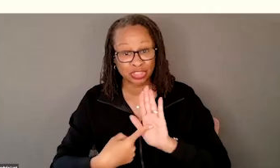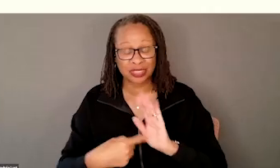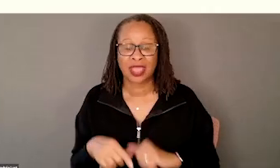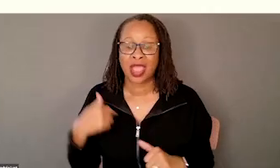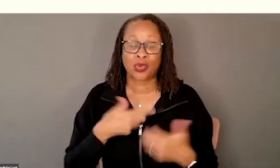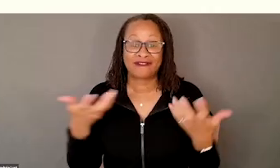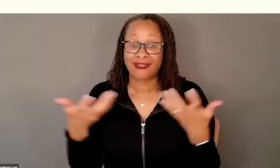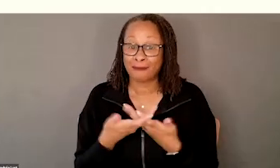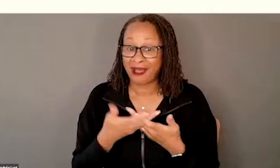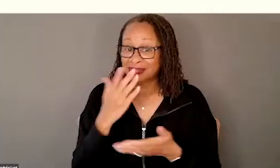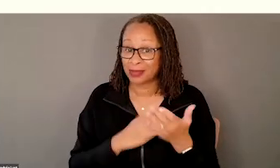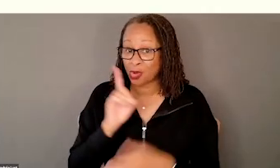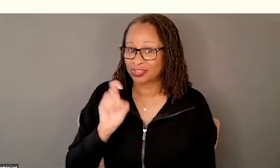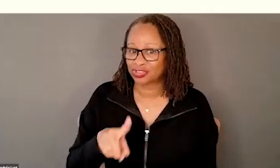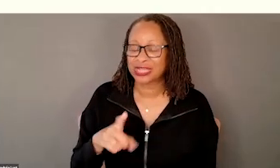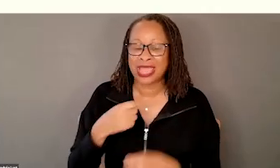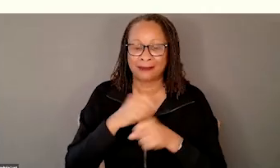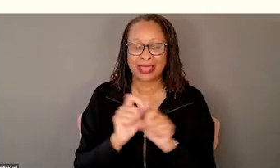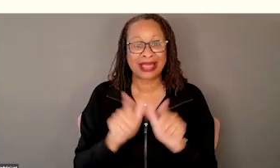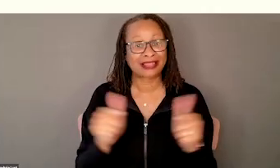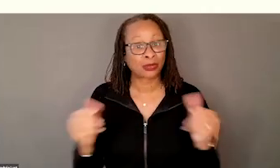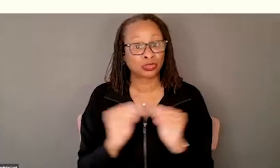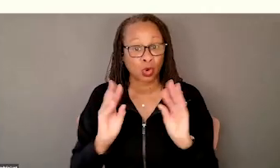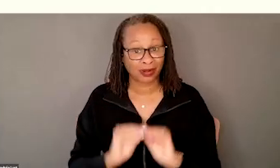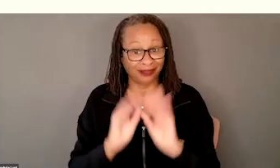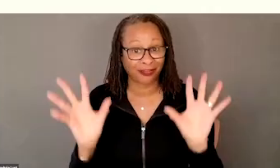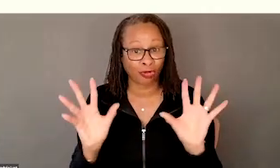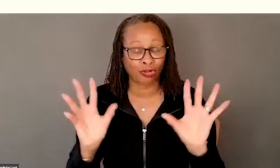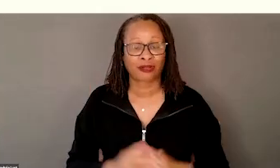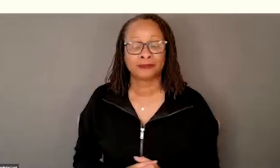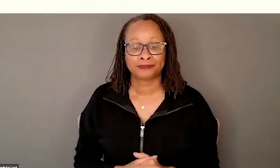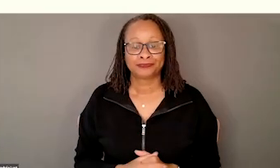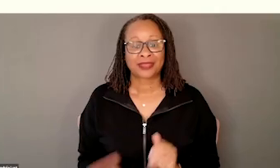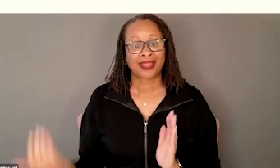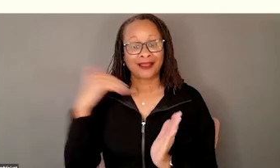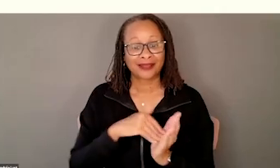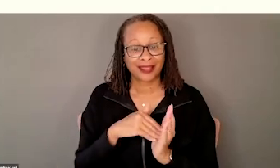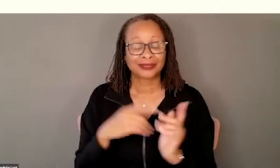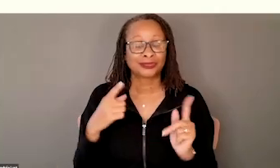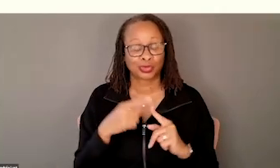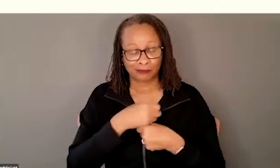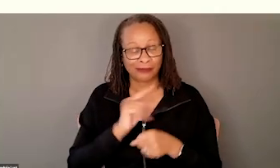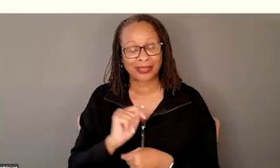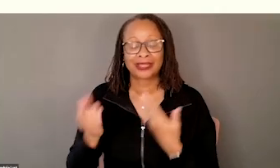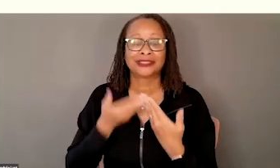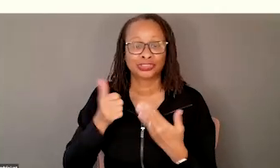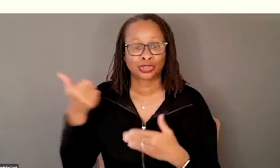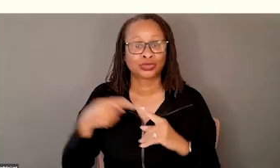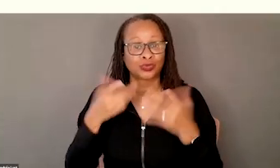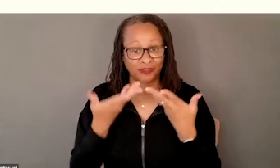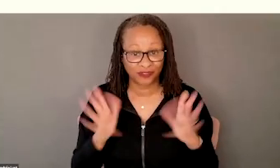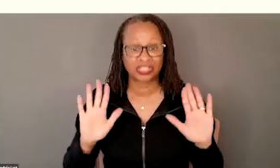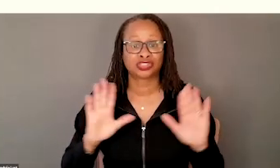some questions and then have made the language clearer, again, to make it easier to finish the